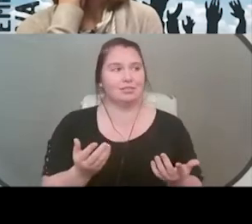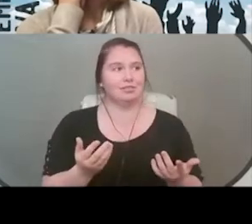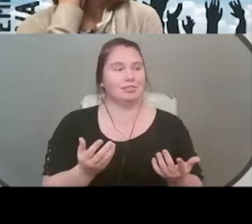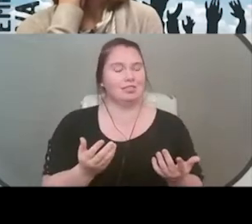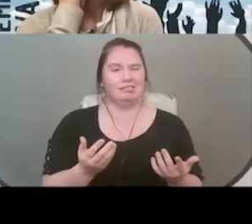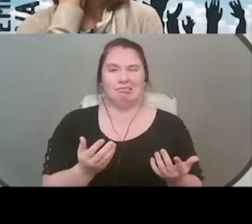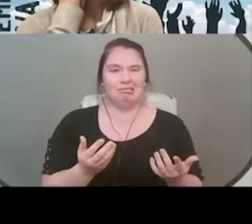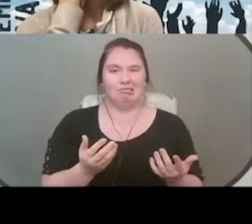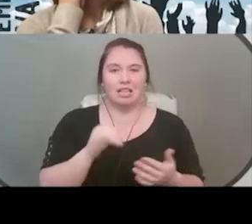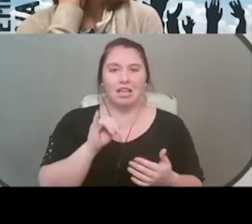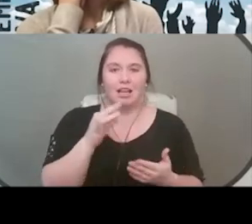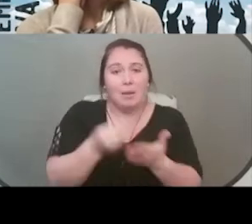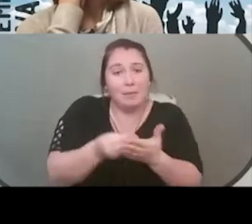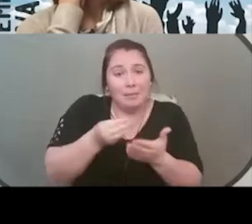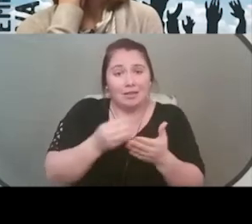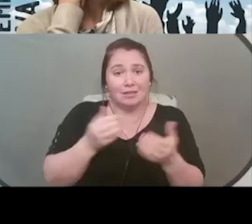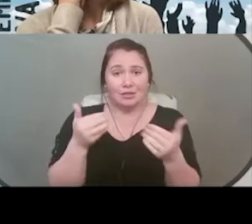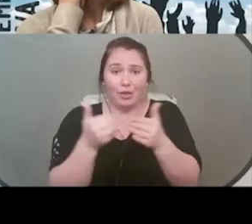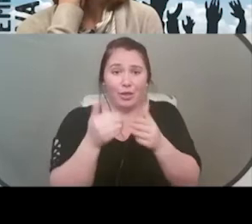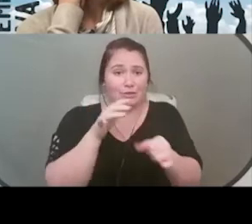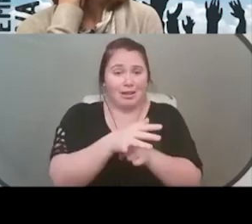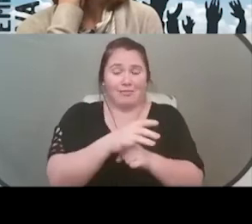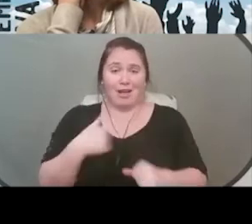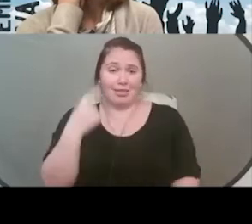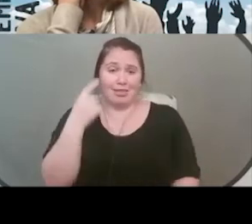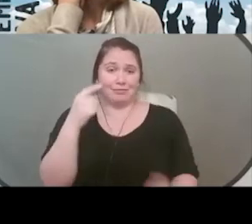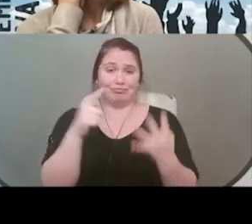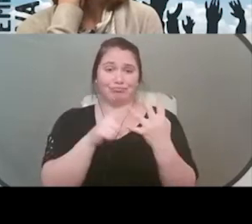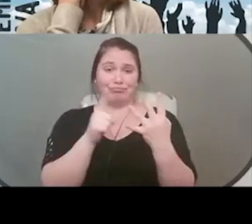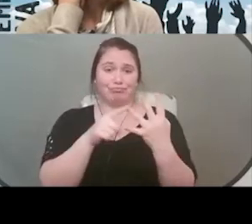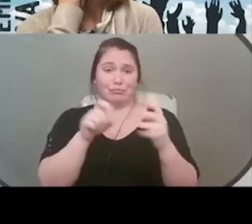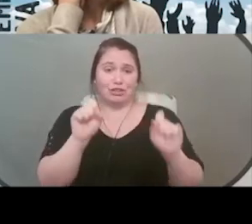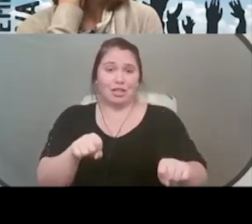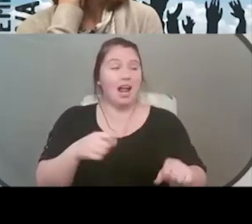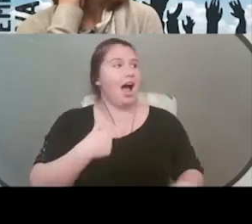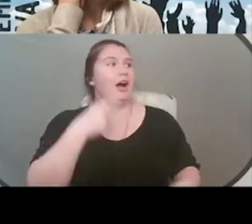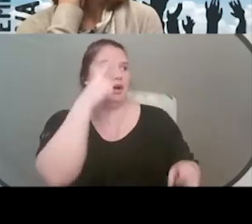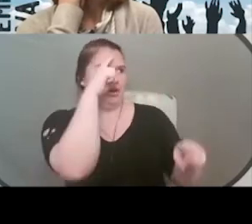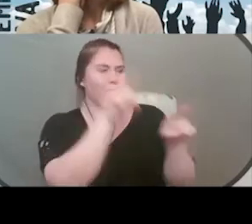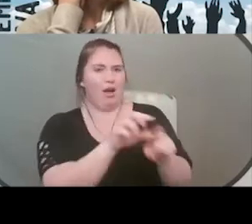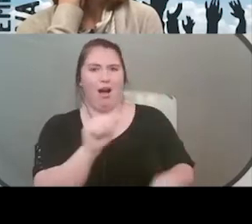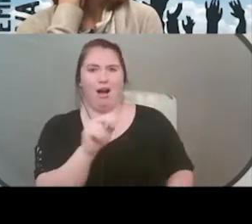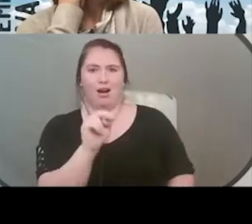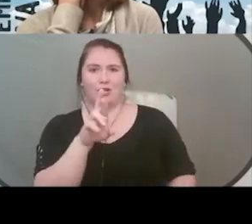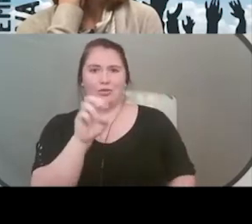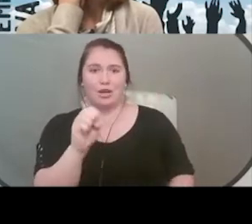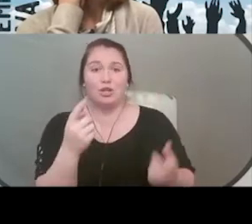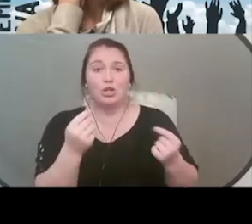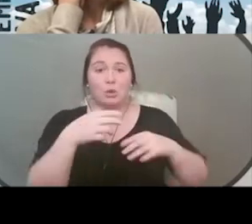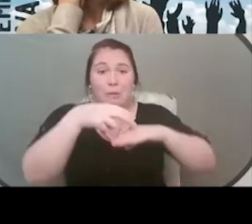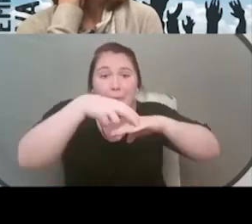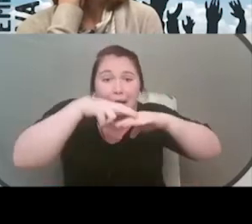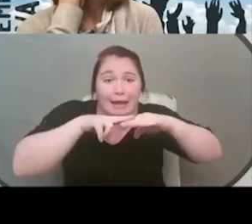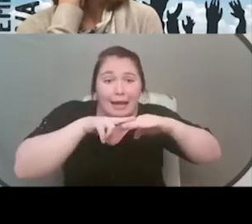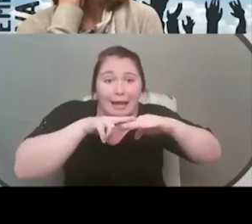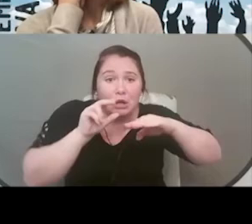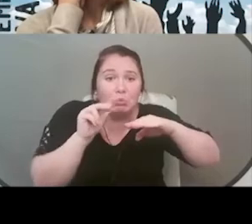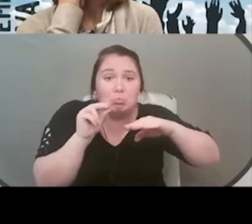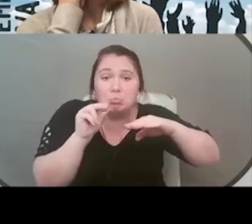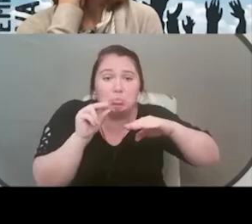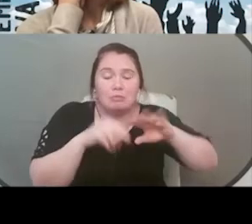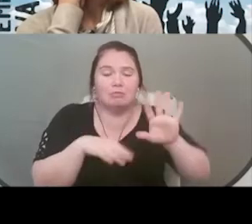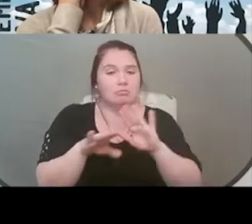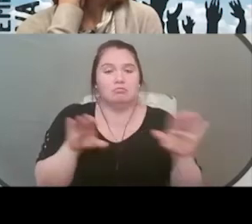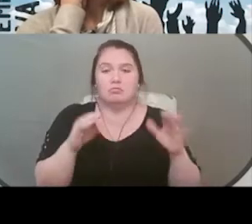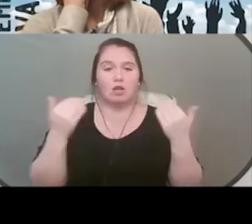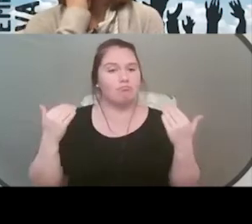if the money's that close, we might as well just go ahead and do it. I agree with Andre on that. I don't think we should put any more band-aids on it. I think we just go ahead and just do it.